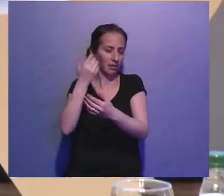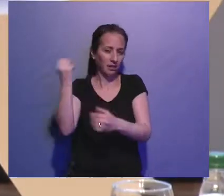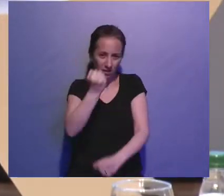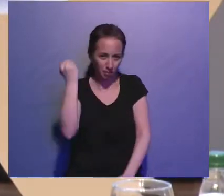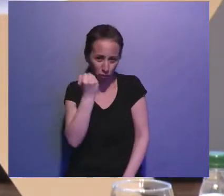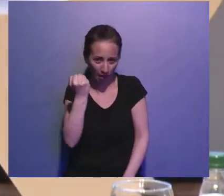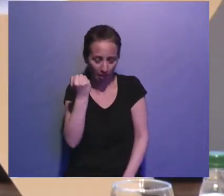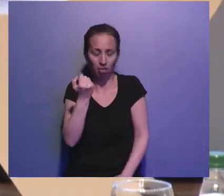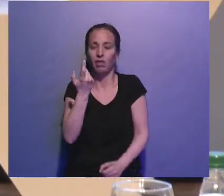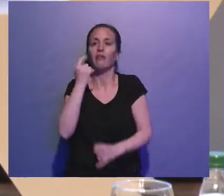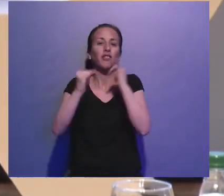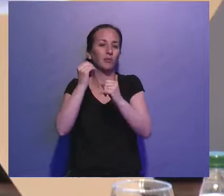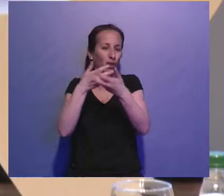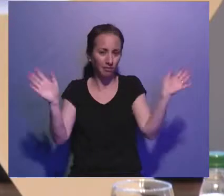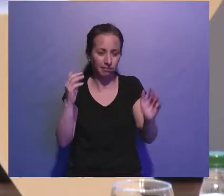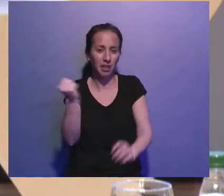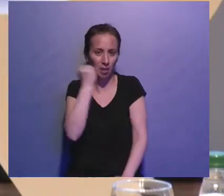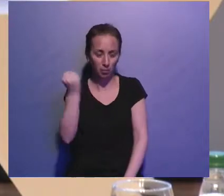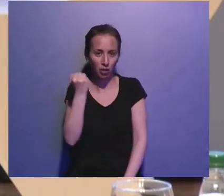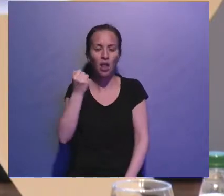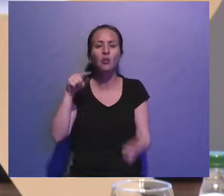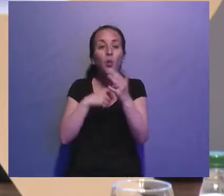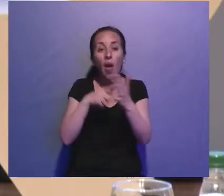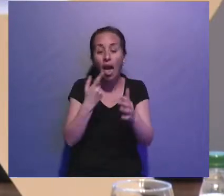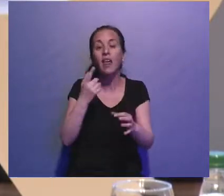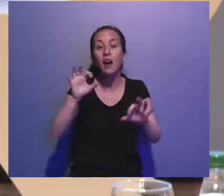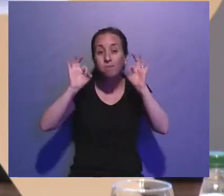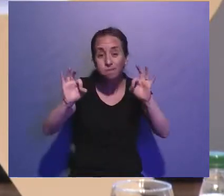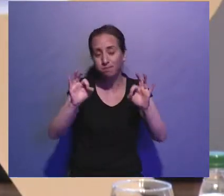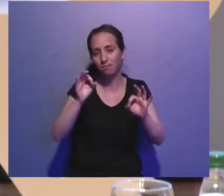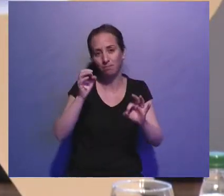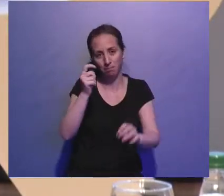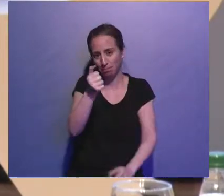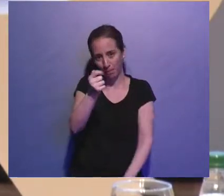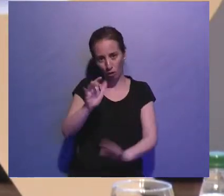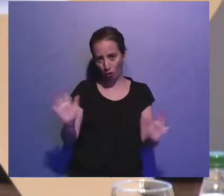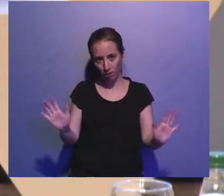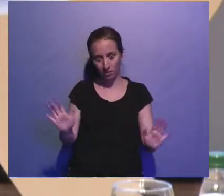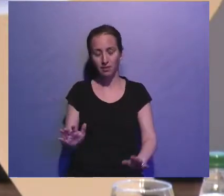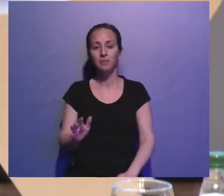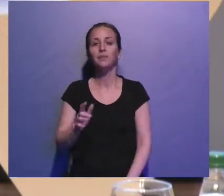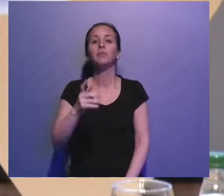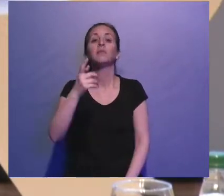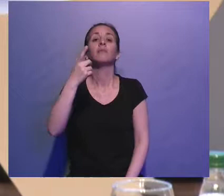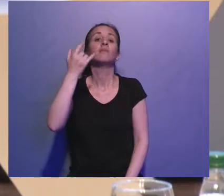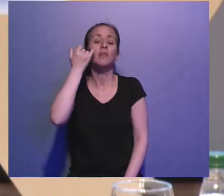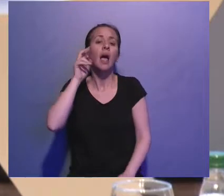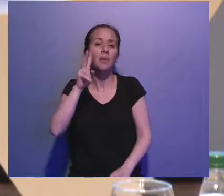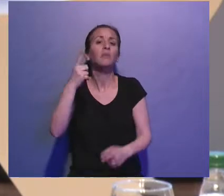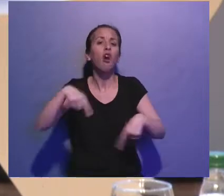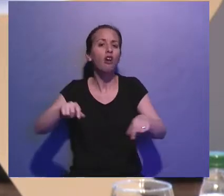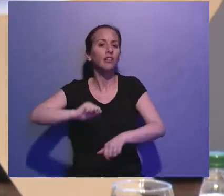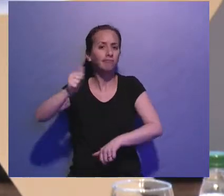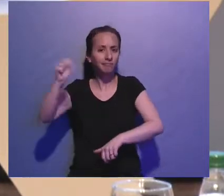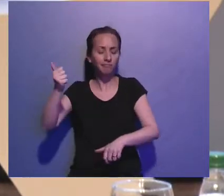have cracked this problem. And what we are seeing is that there are these short-term, smaller successes that over time will build a more